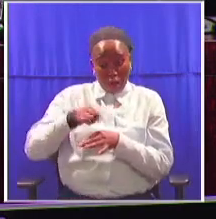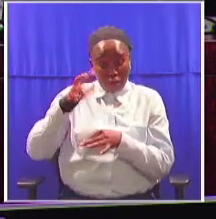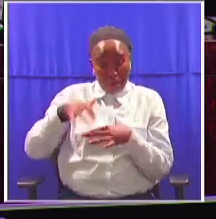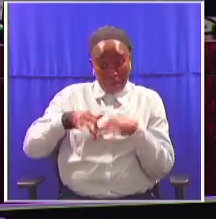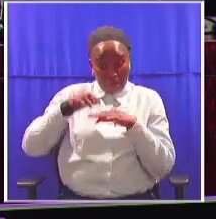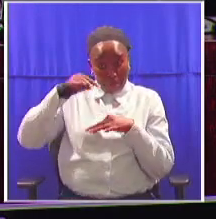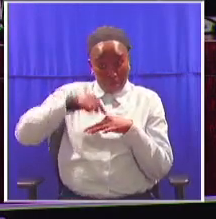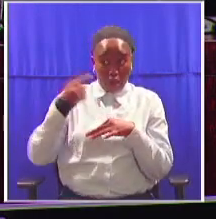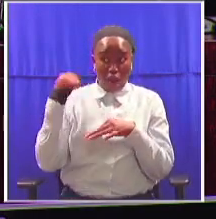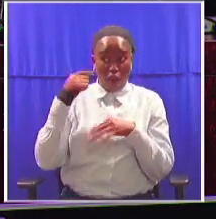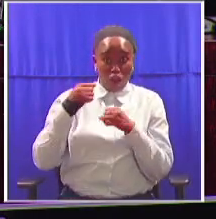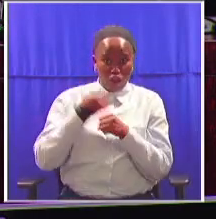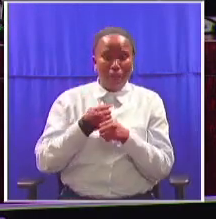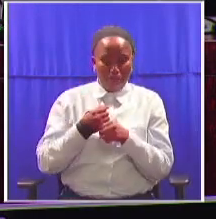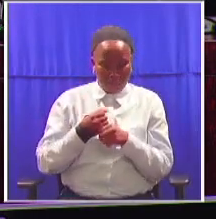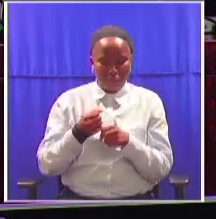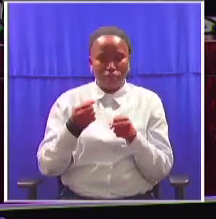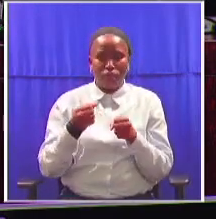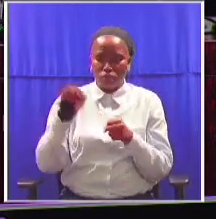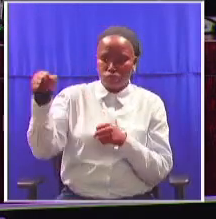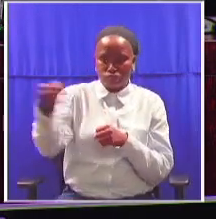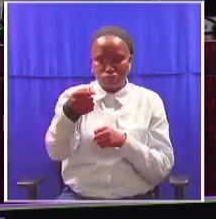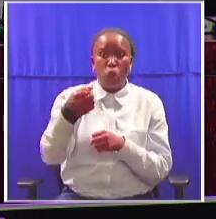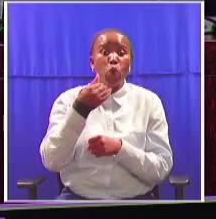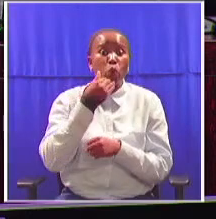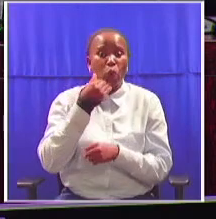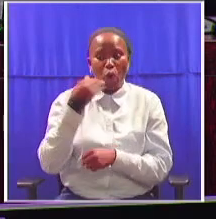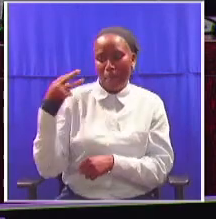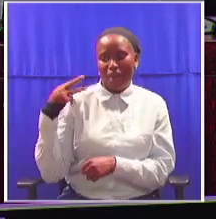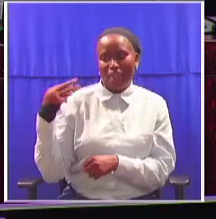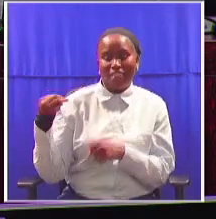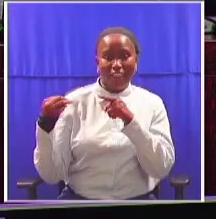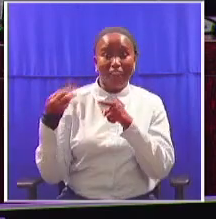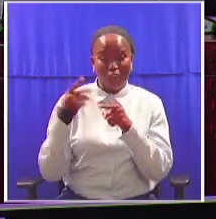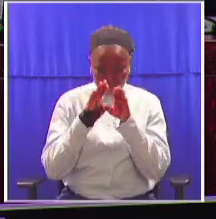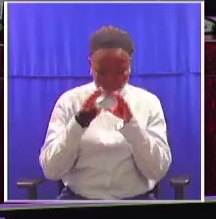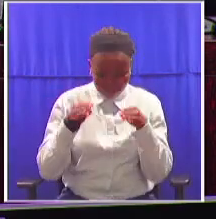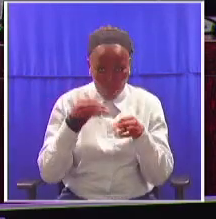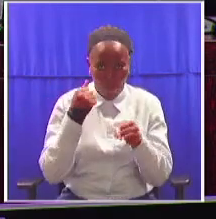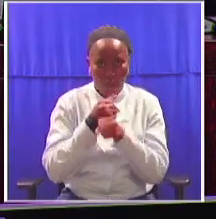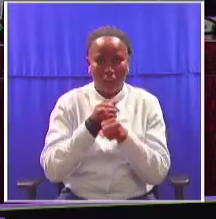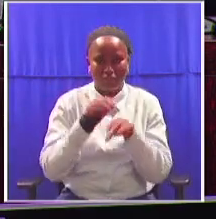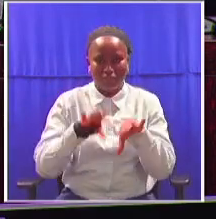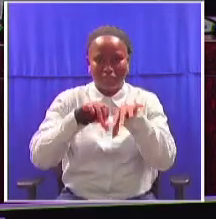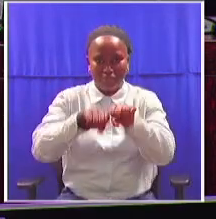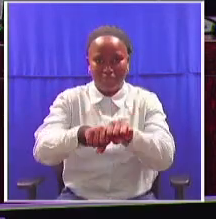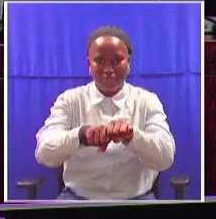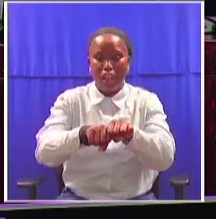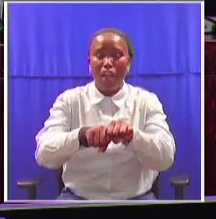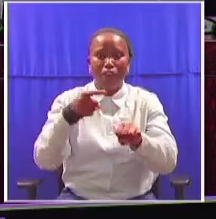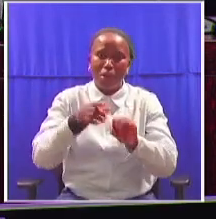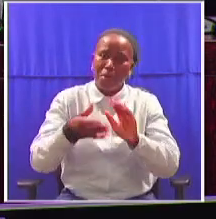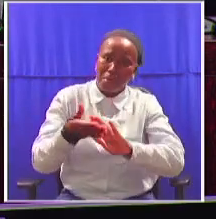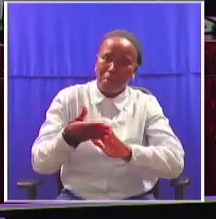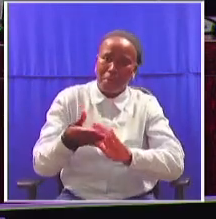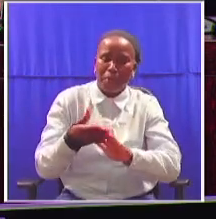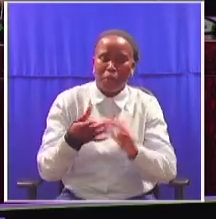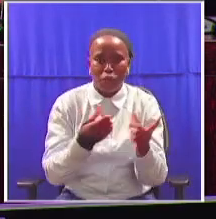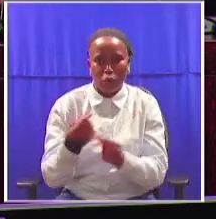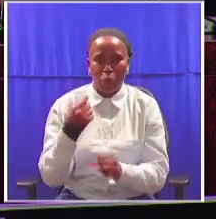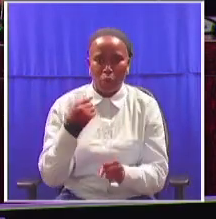a dedicated minister in the presidency to provide a single point of